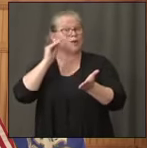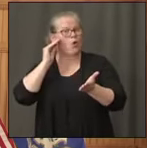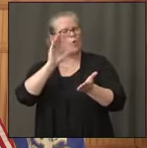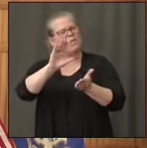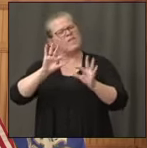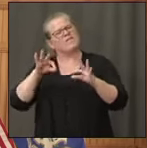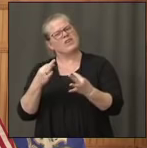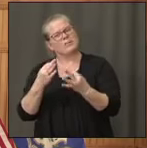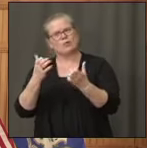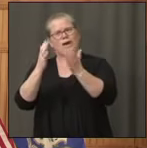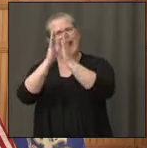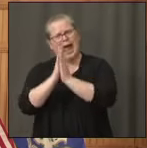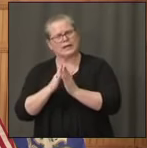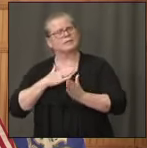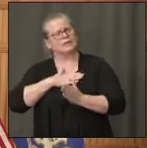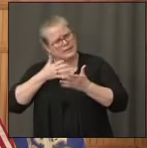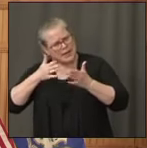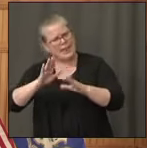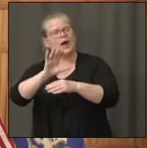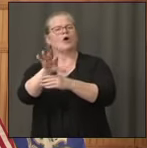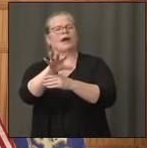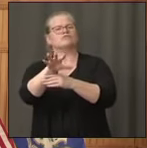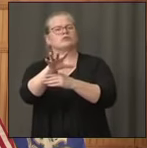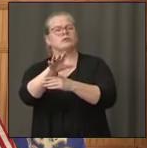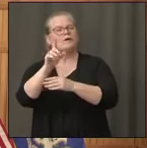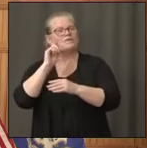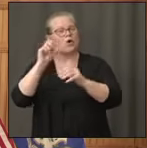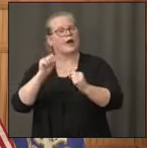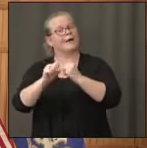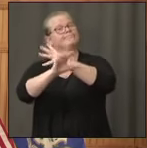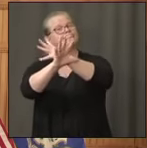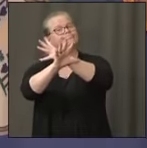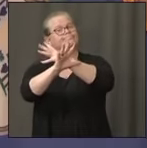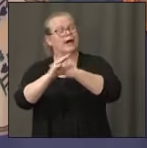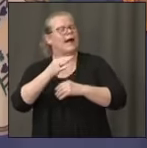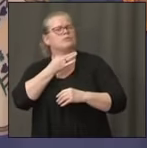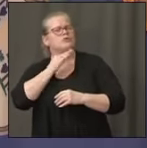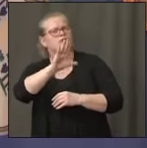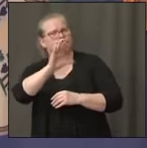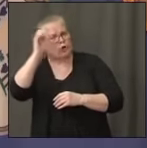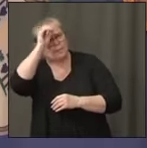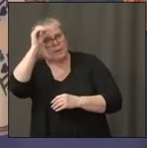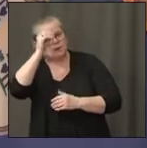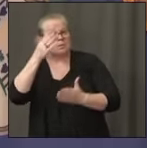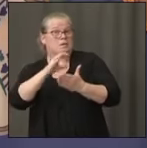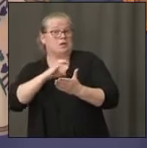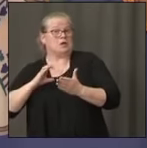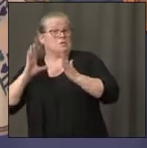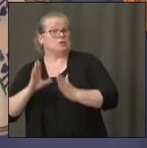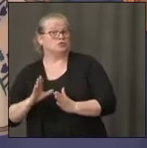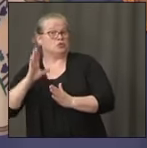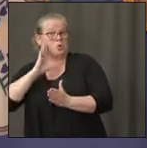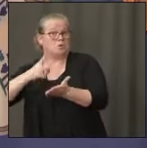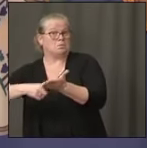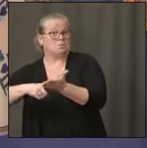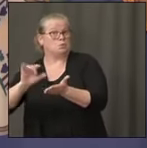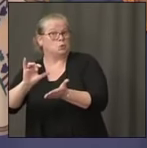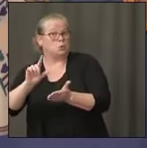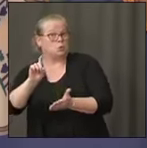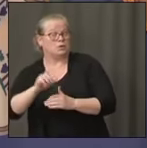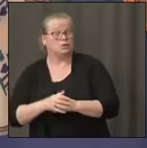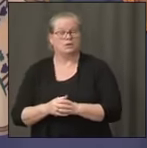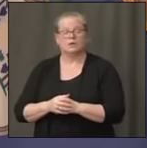about that, and perhaps the commissioner could weigh in as well. Yeah, I know Deirdre issued some guidelines in terms of how we can